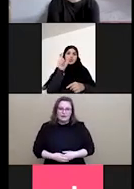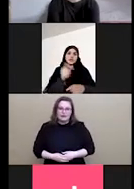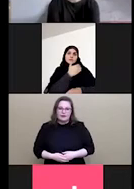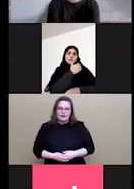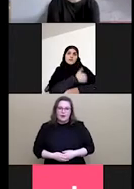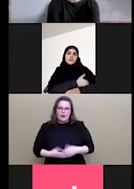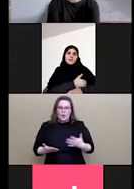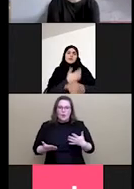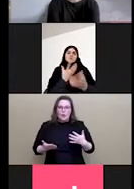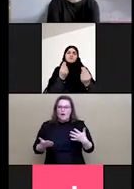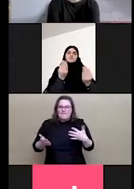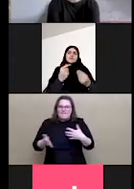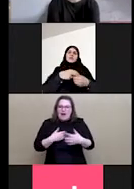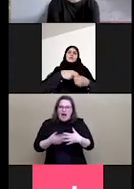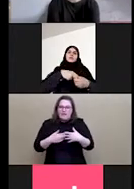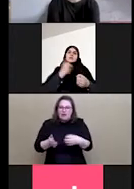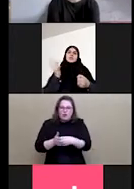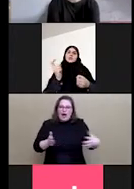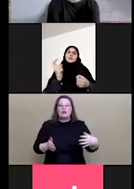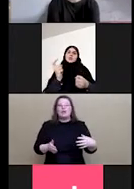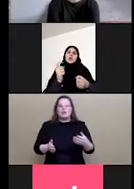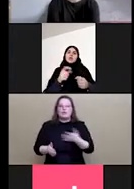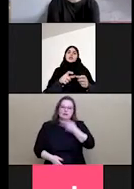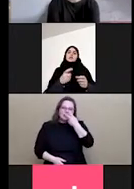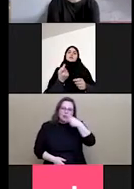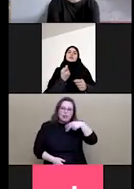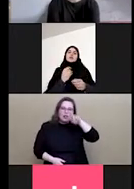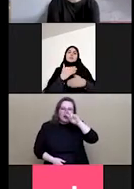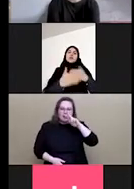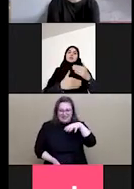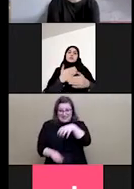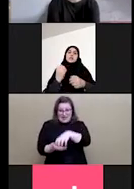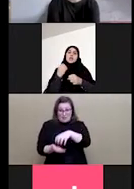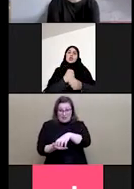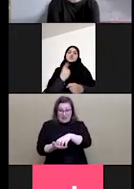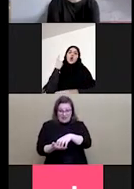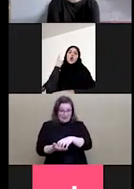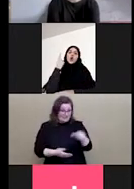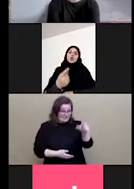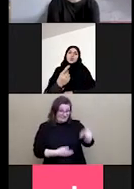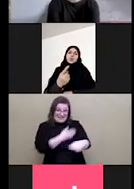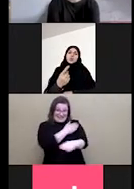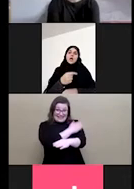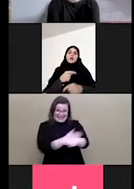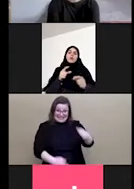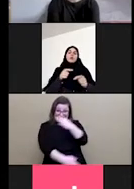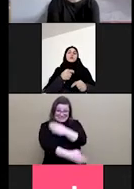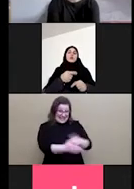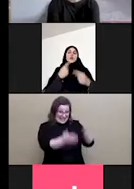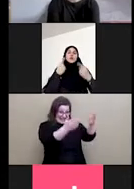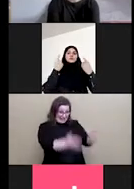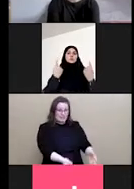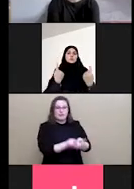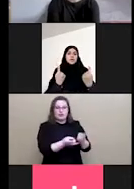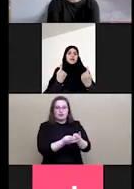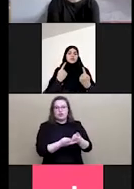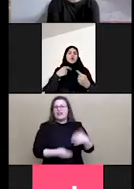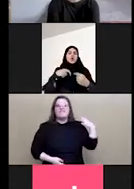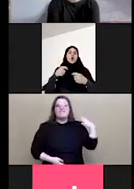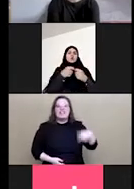the underlying cause for that is the misperception in society that being disabled basically means being unwilling